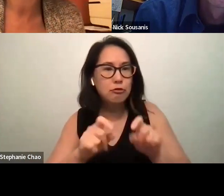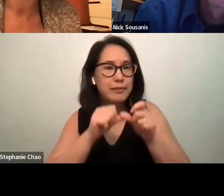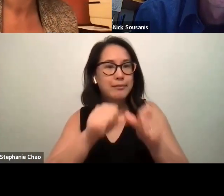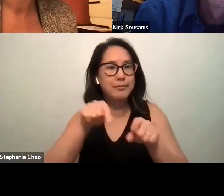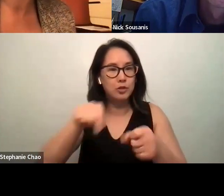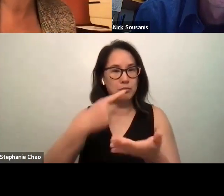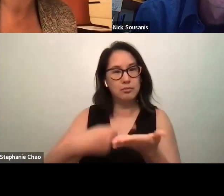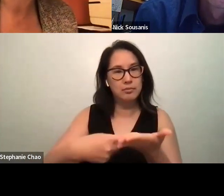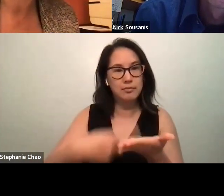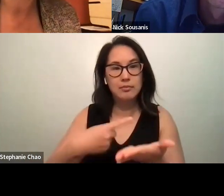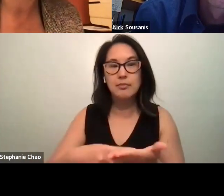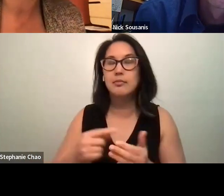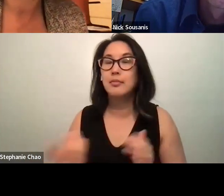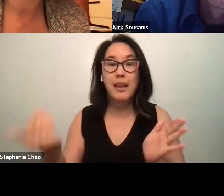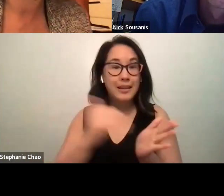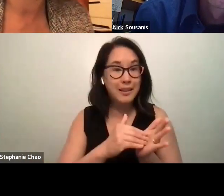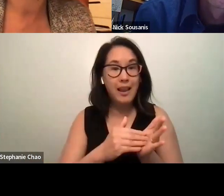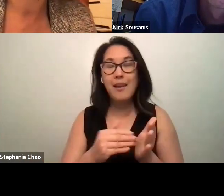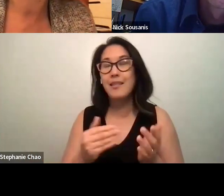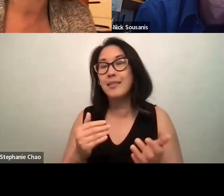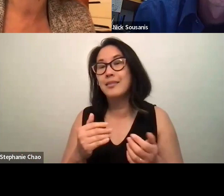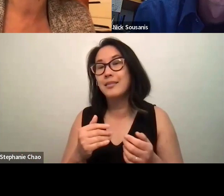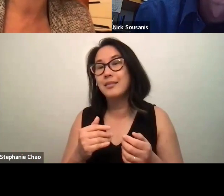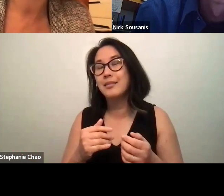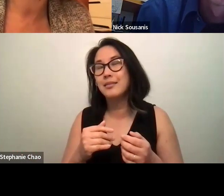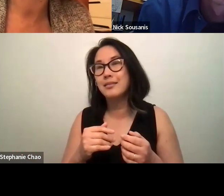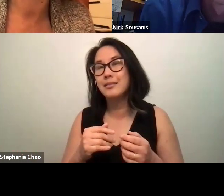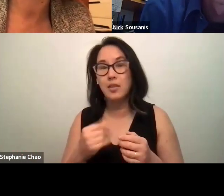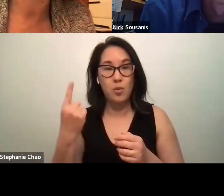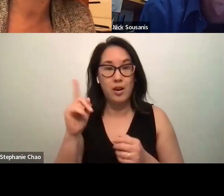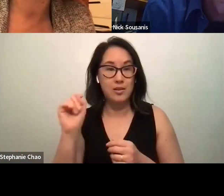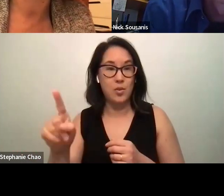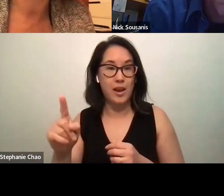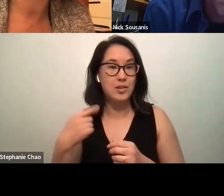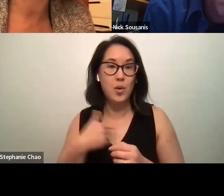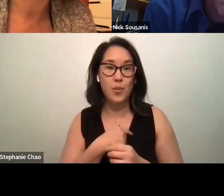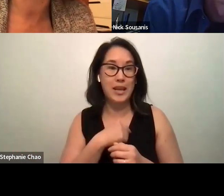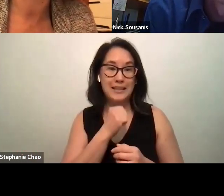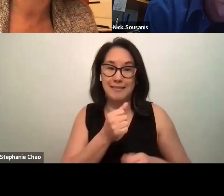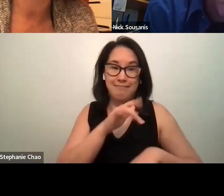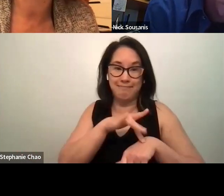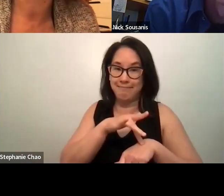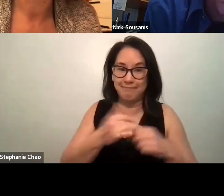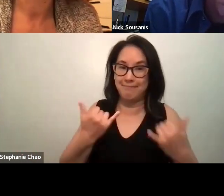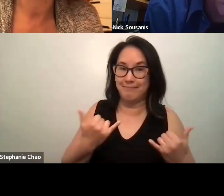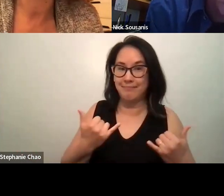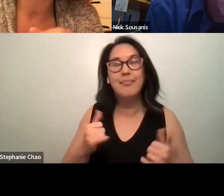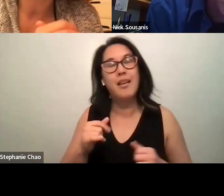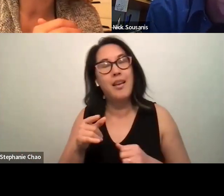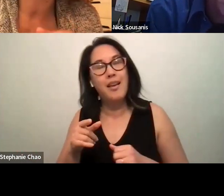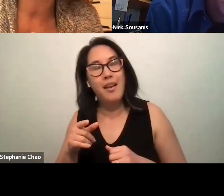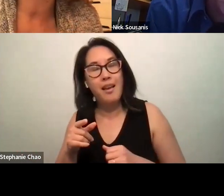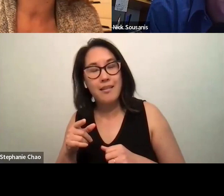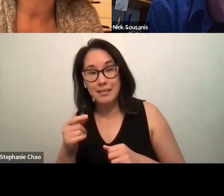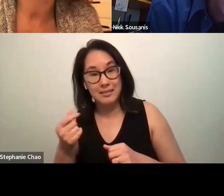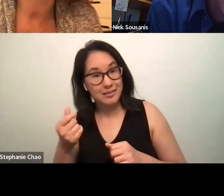going. And maybe I just close with saying that one of the questions that we didn't get to today was going to talk about, like, is there